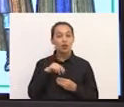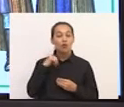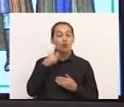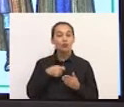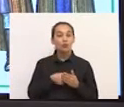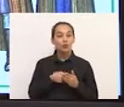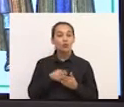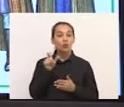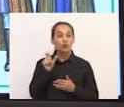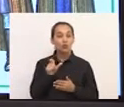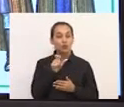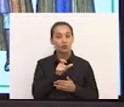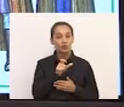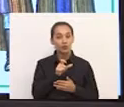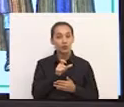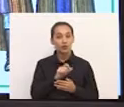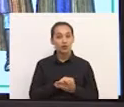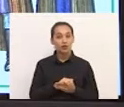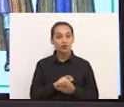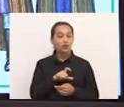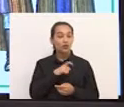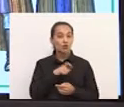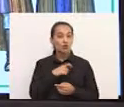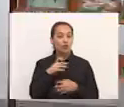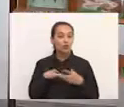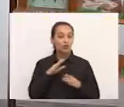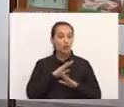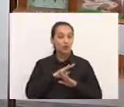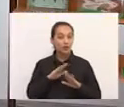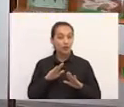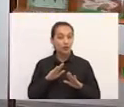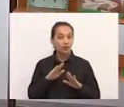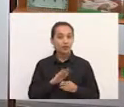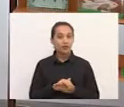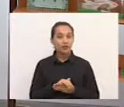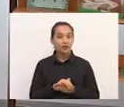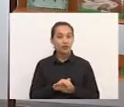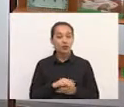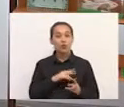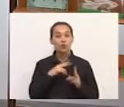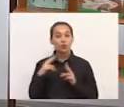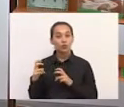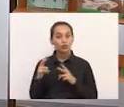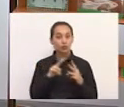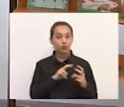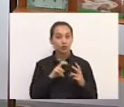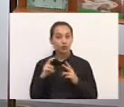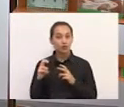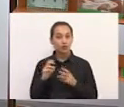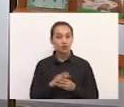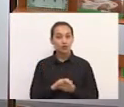ekanmiz. Demak, ular dehqonchilik bilan shug'ullanmaganligi uchun ham o'troq xalq hisoblanishmaydi.